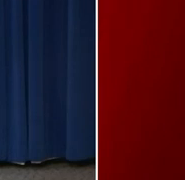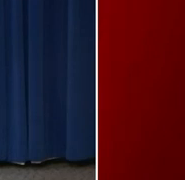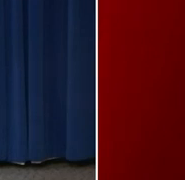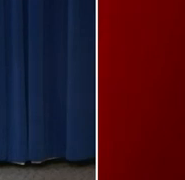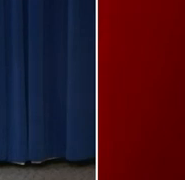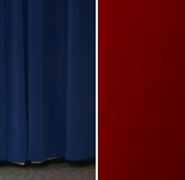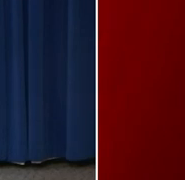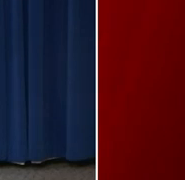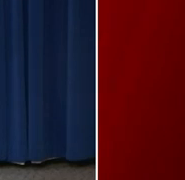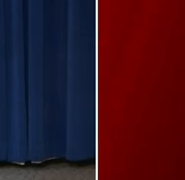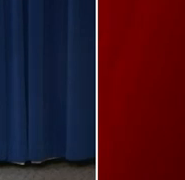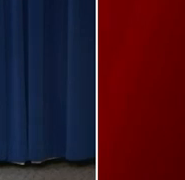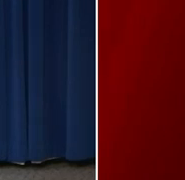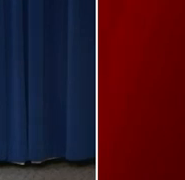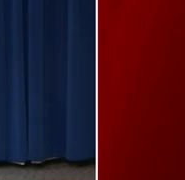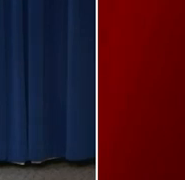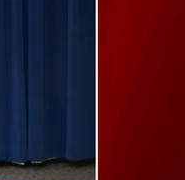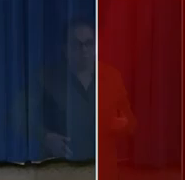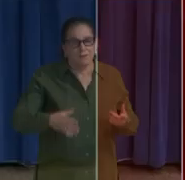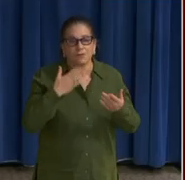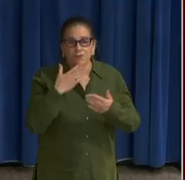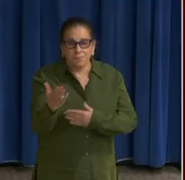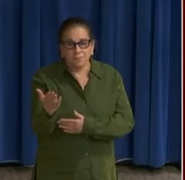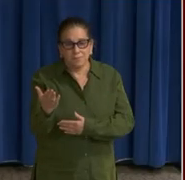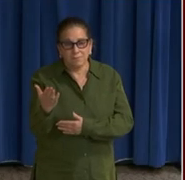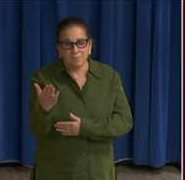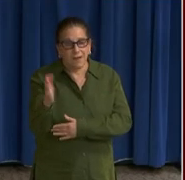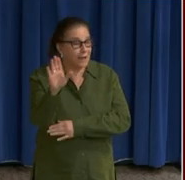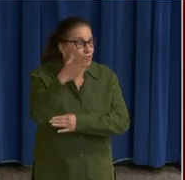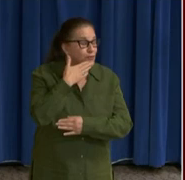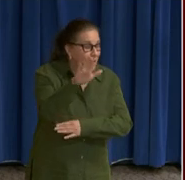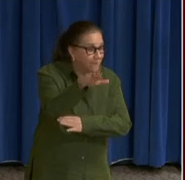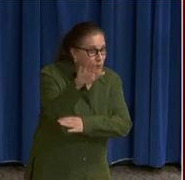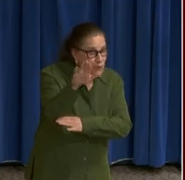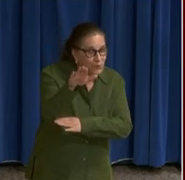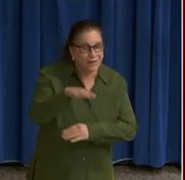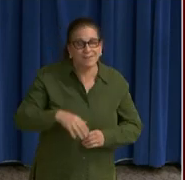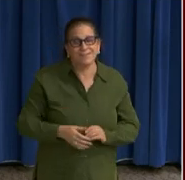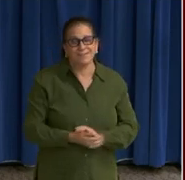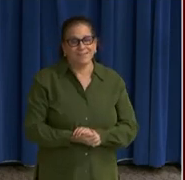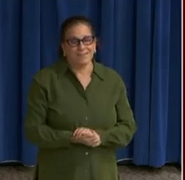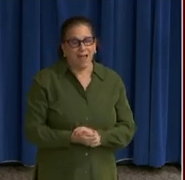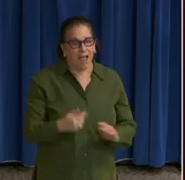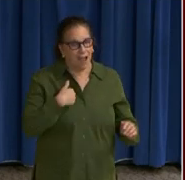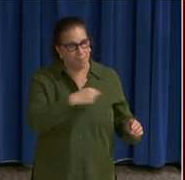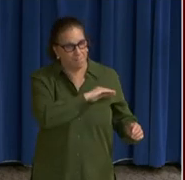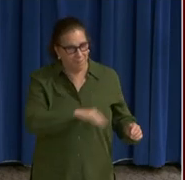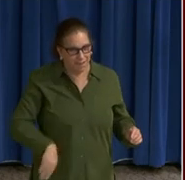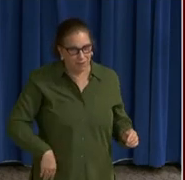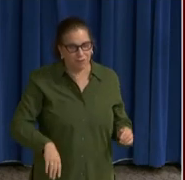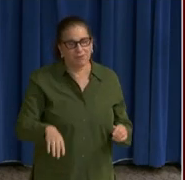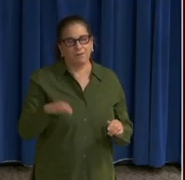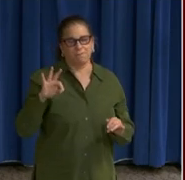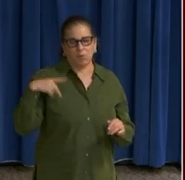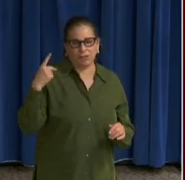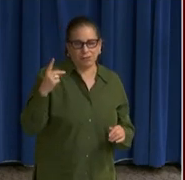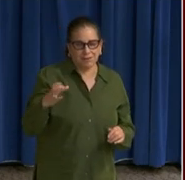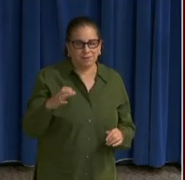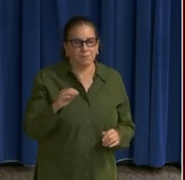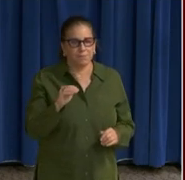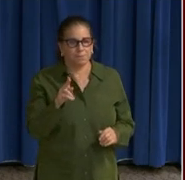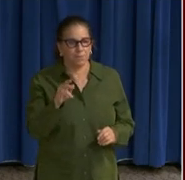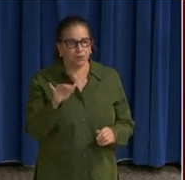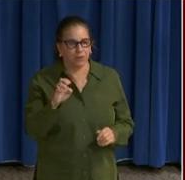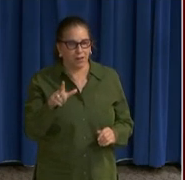Thank you. Good morning, or good afternoon, I should say. I'm Muriel Bowser. I'm the mayor of Washington, D.C.